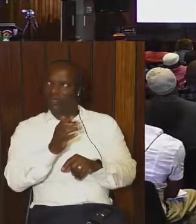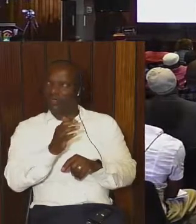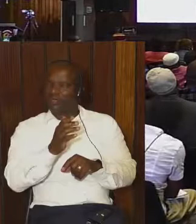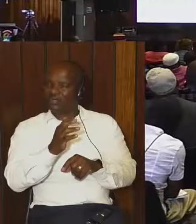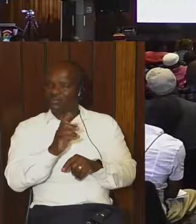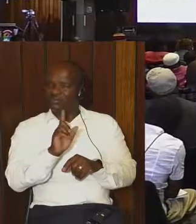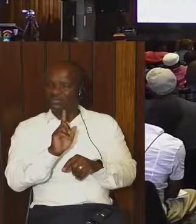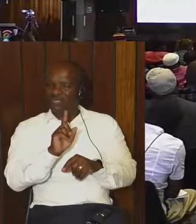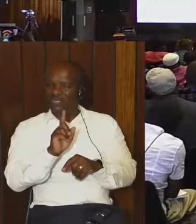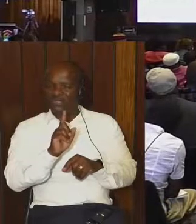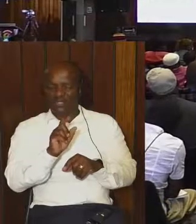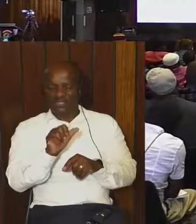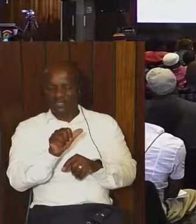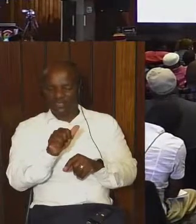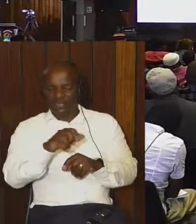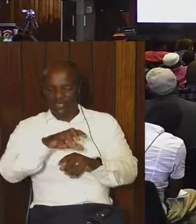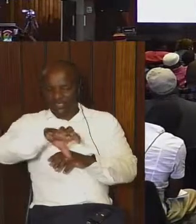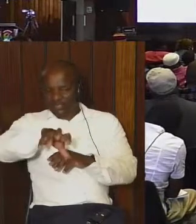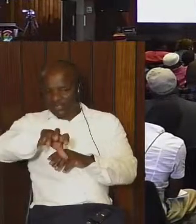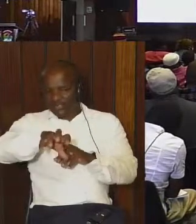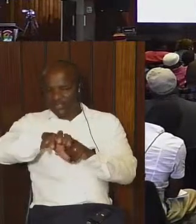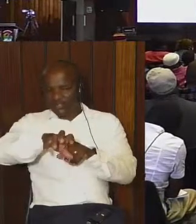what station? What is the name of the station?